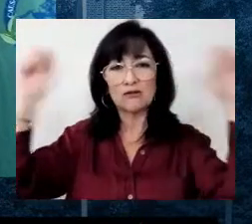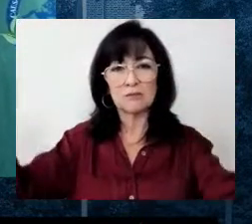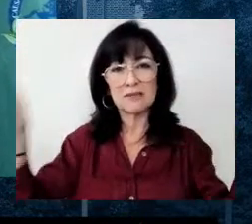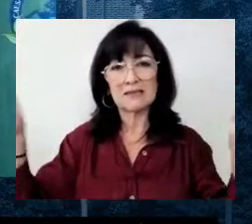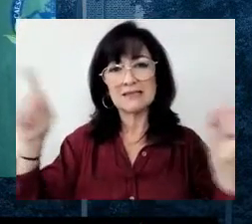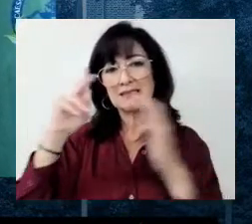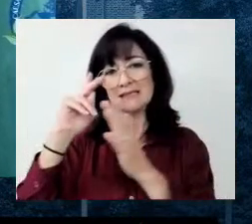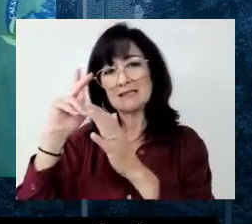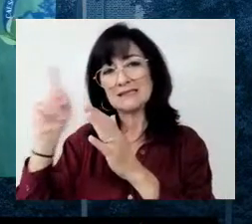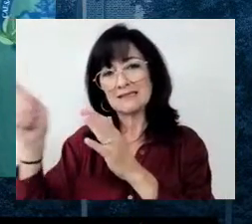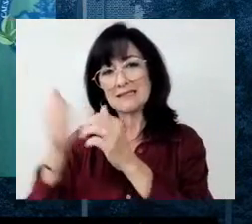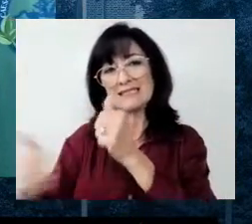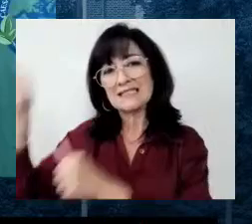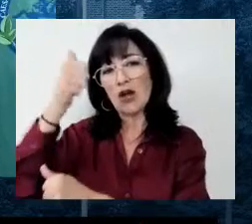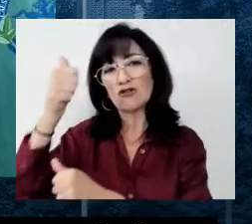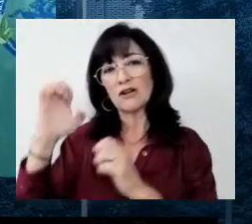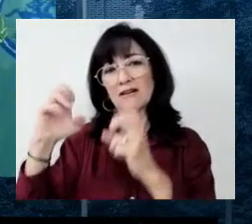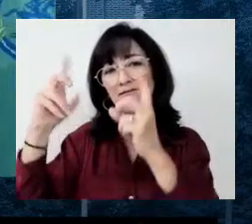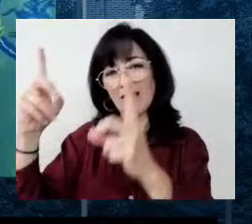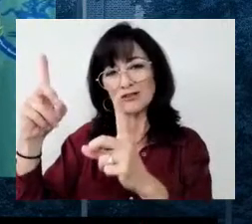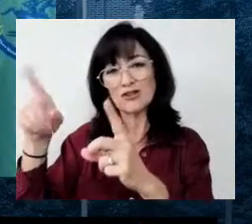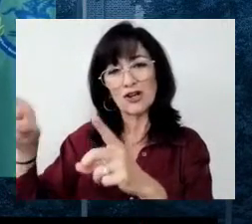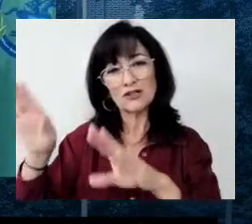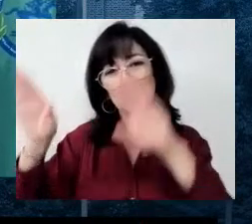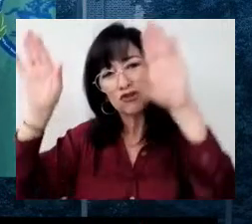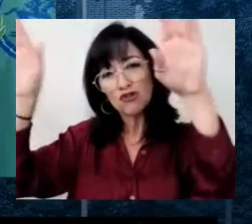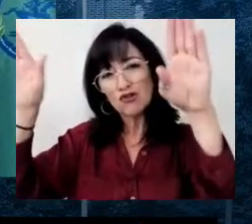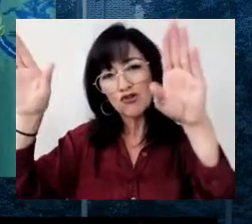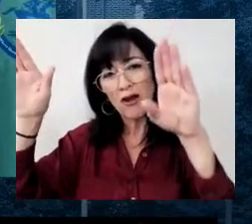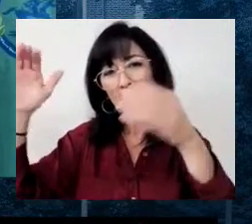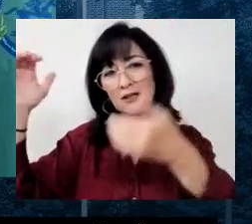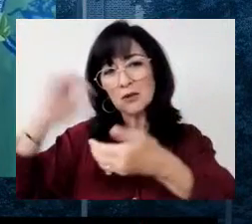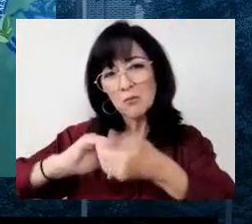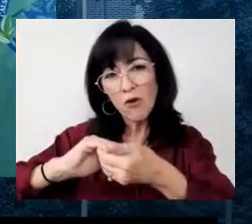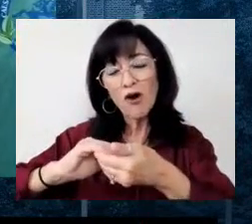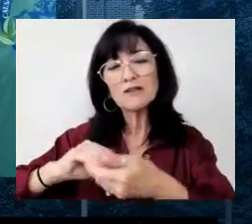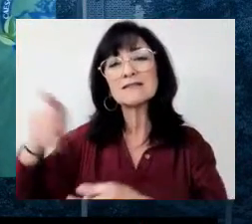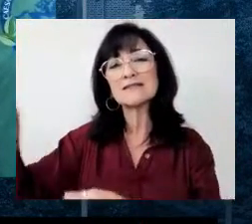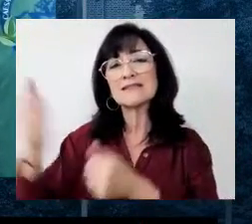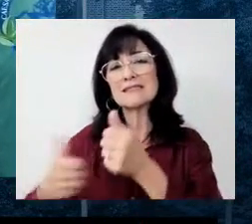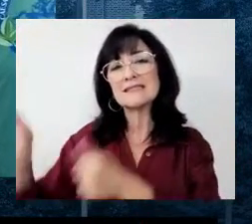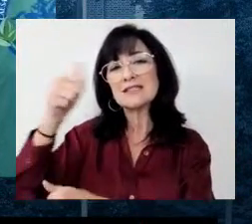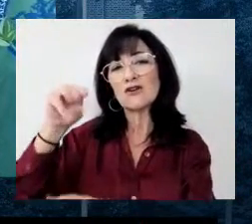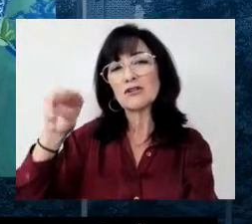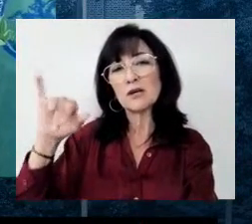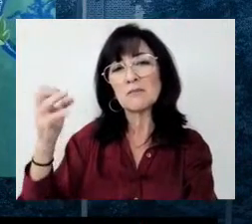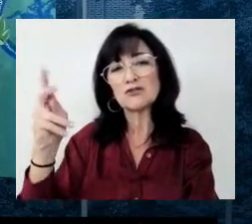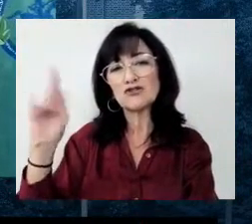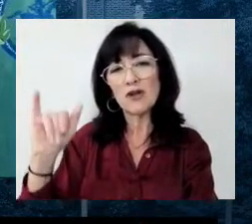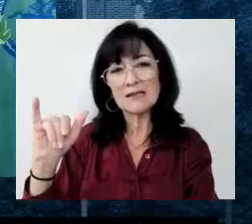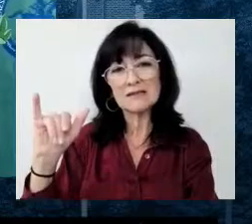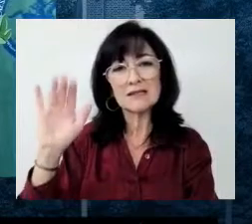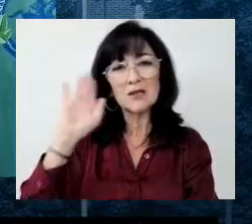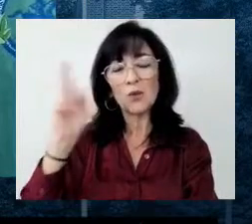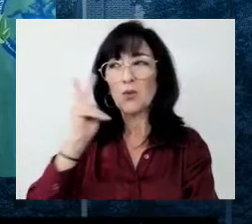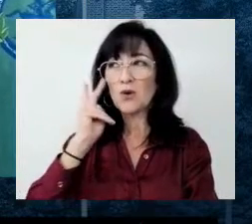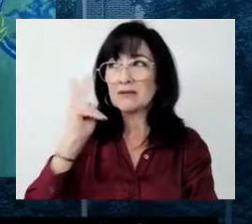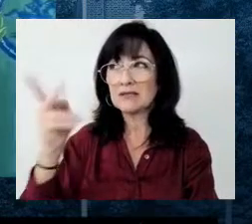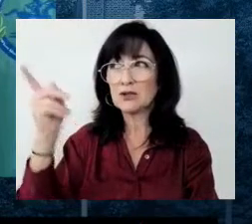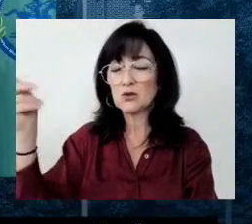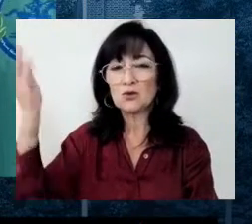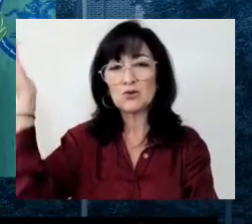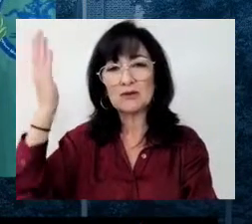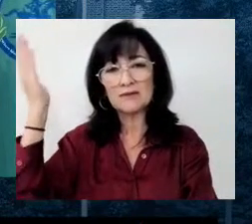Education, who's been a great partner, and to Secretary Majeski and your team. We'll hear from you in a minute. Next up is